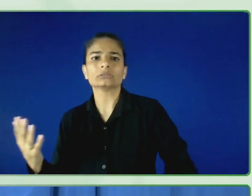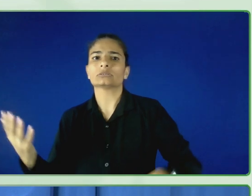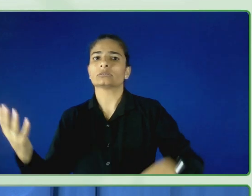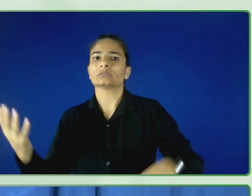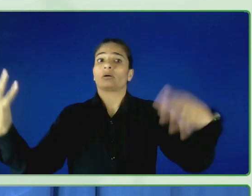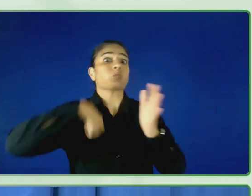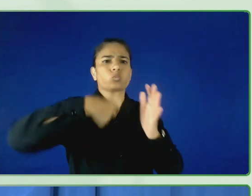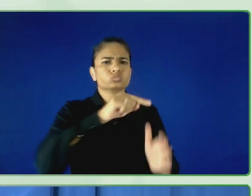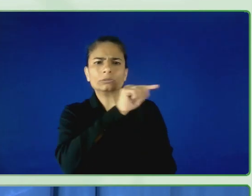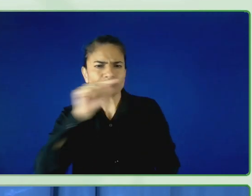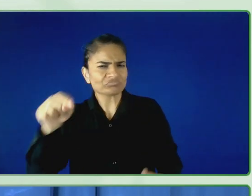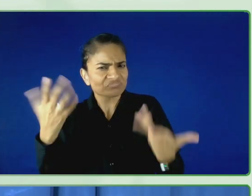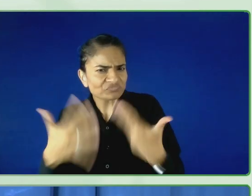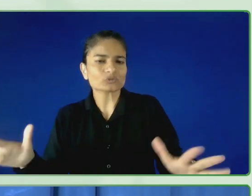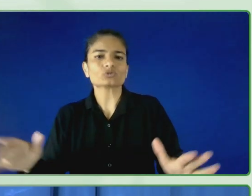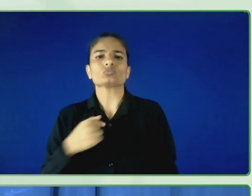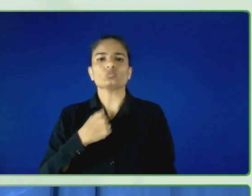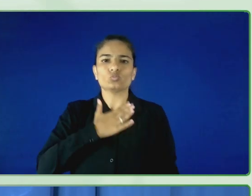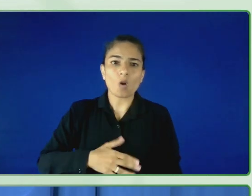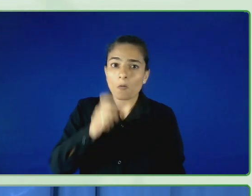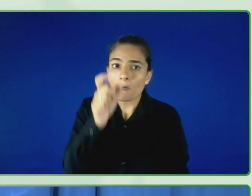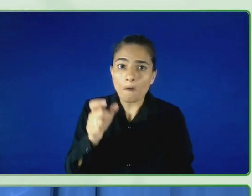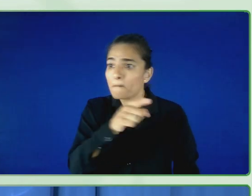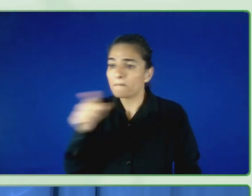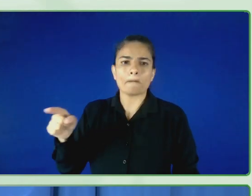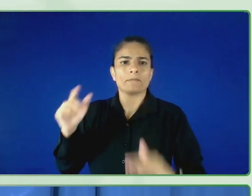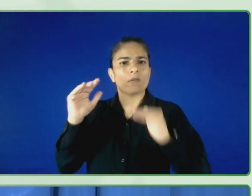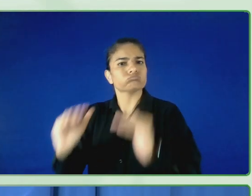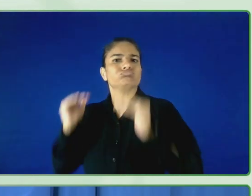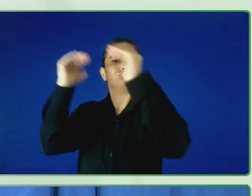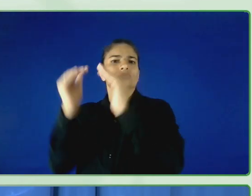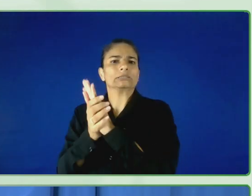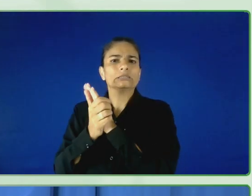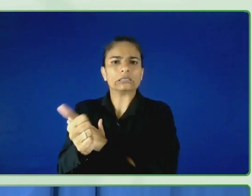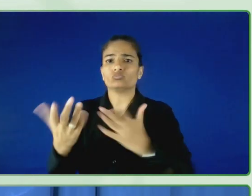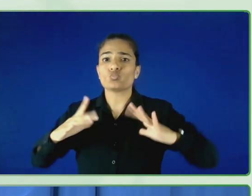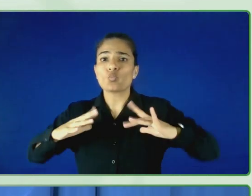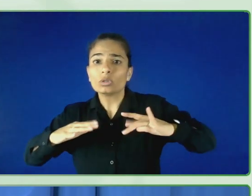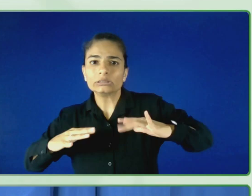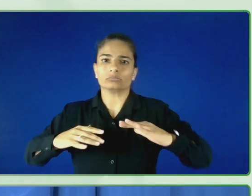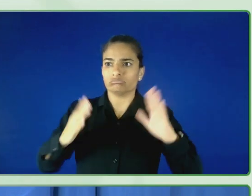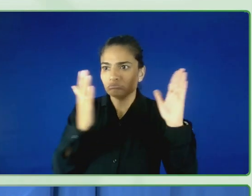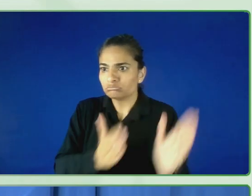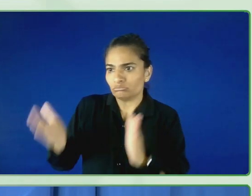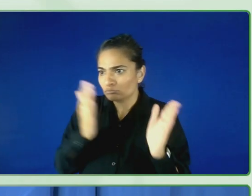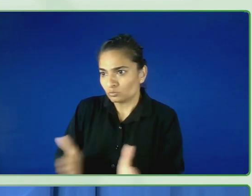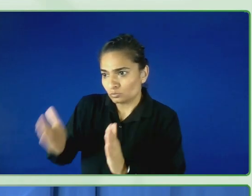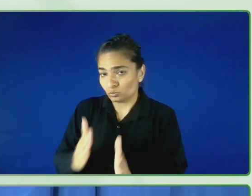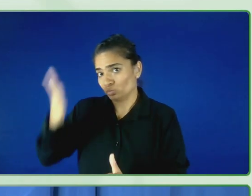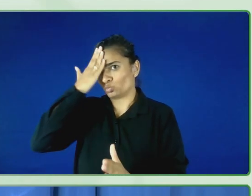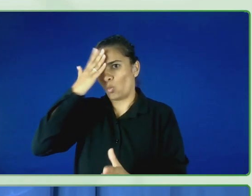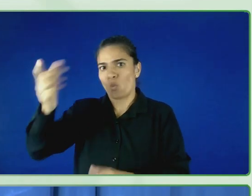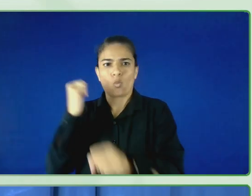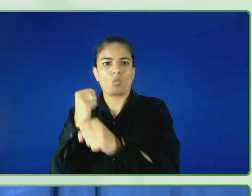to finish the story of Pablo. When you equip a person with a disability with the right skills,